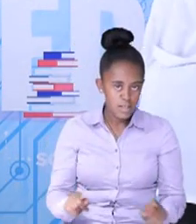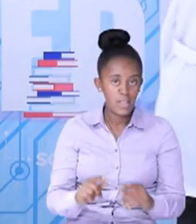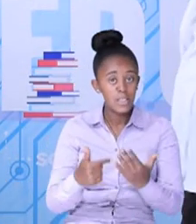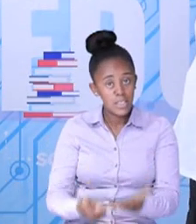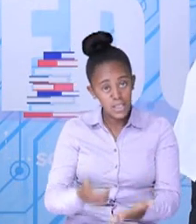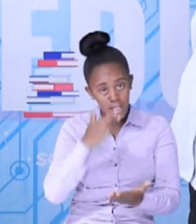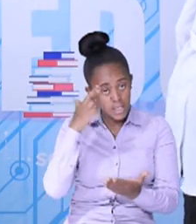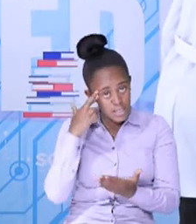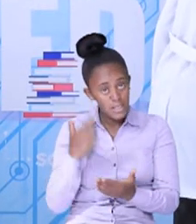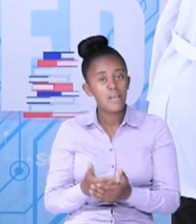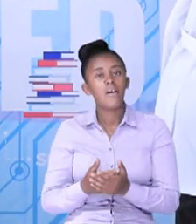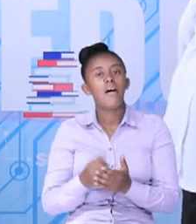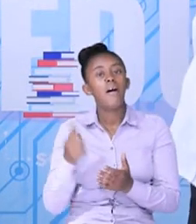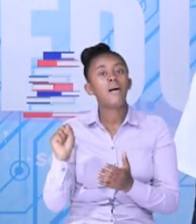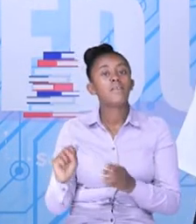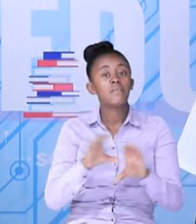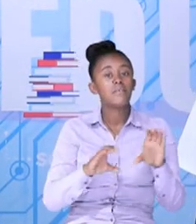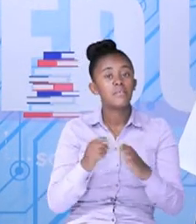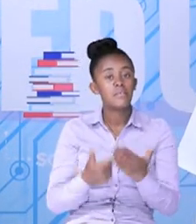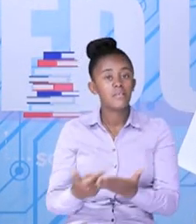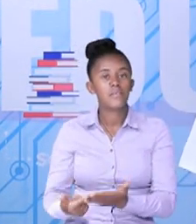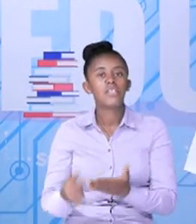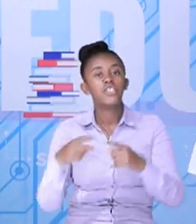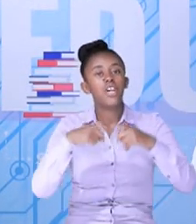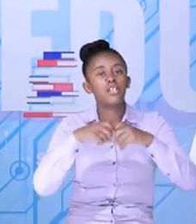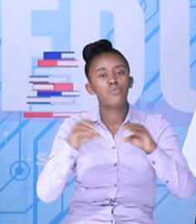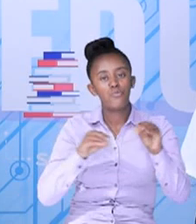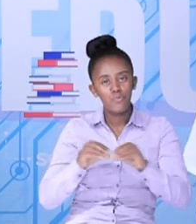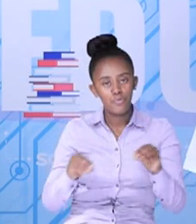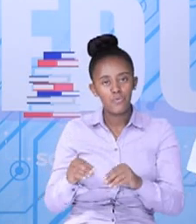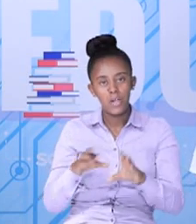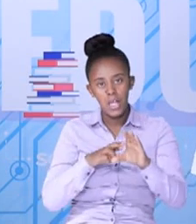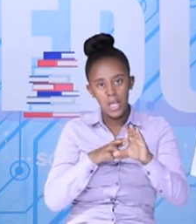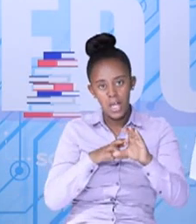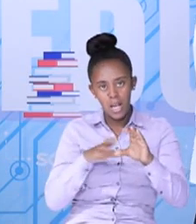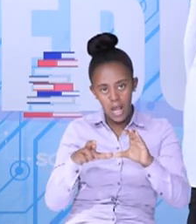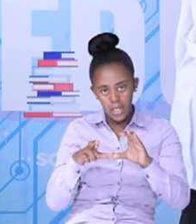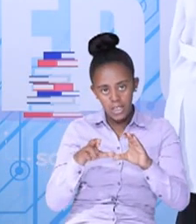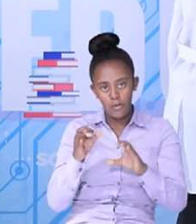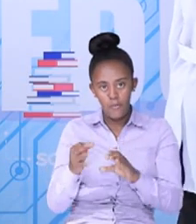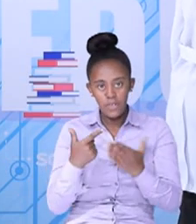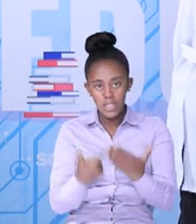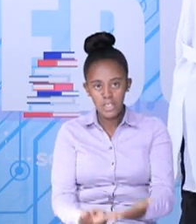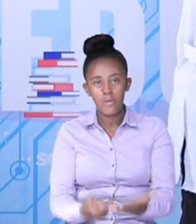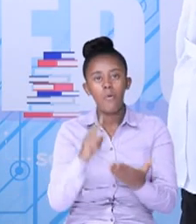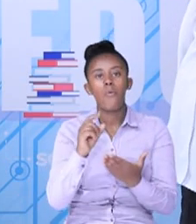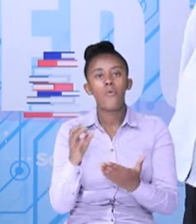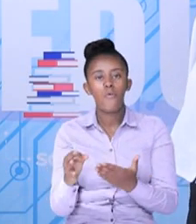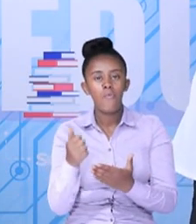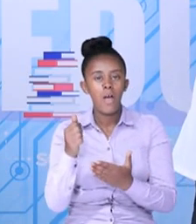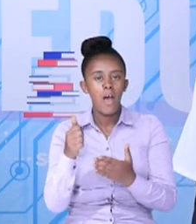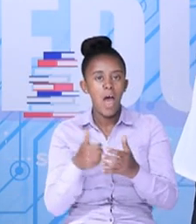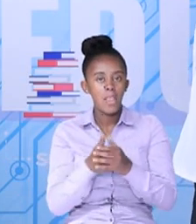In this case, as the charged particle moves and forms radius of this, for example, one of the